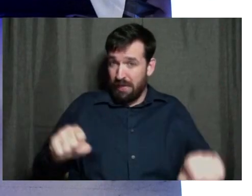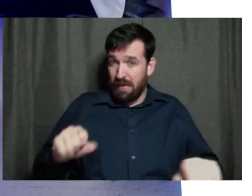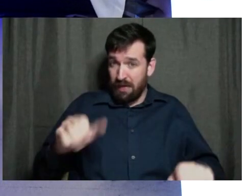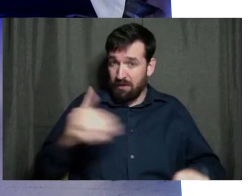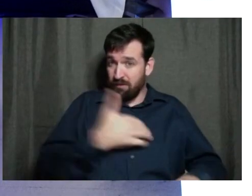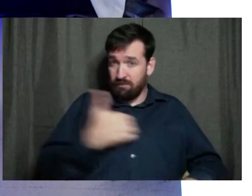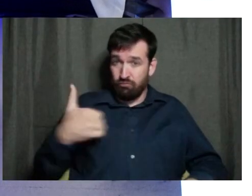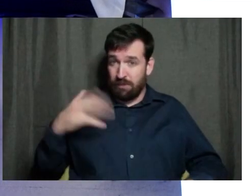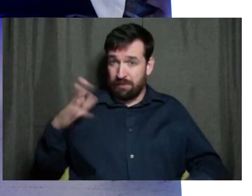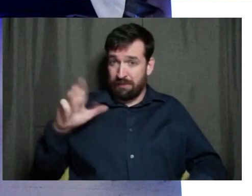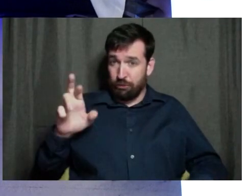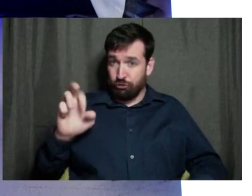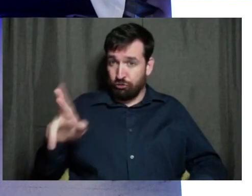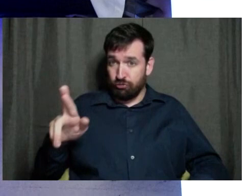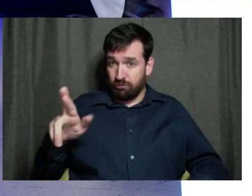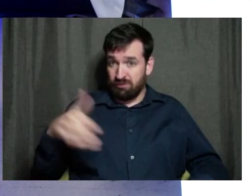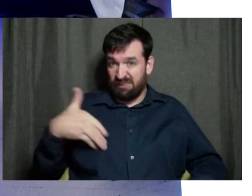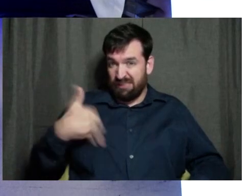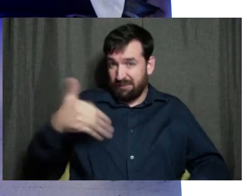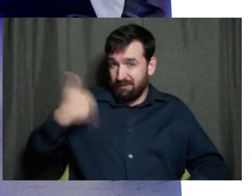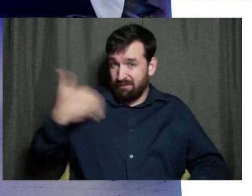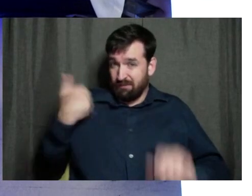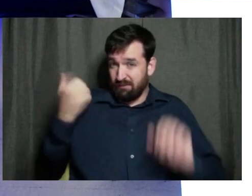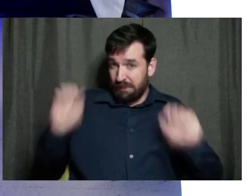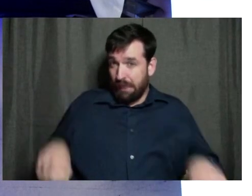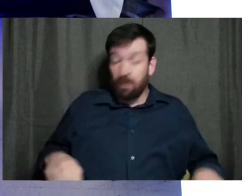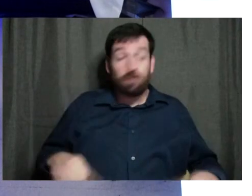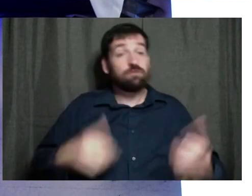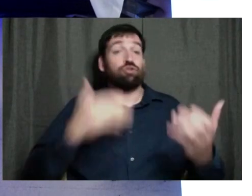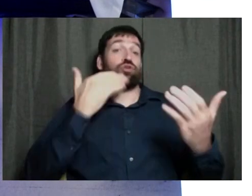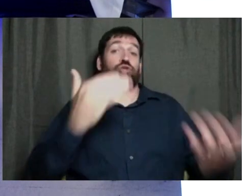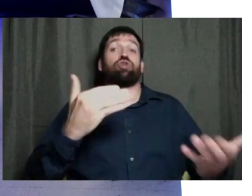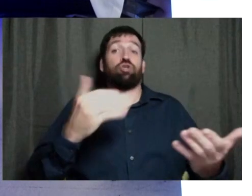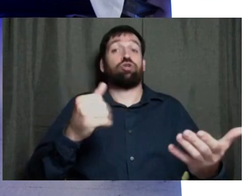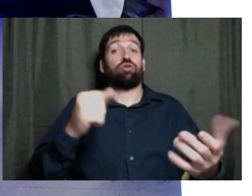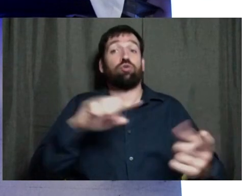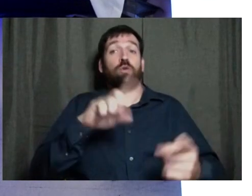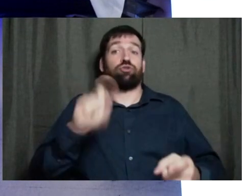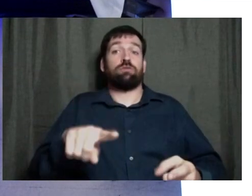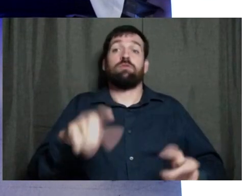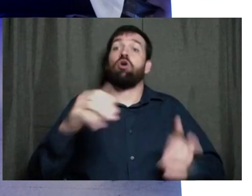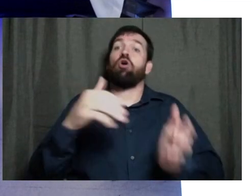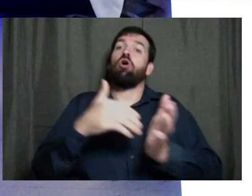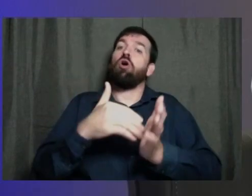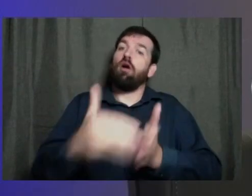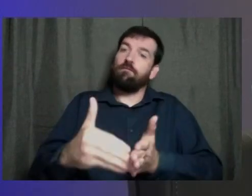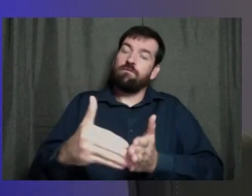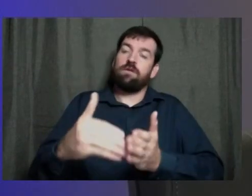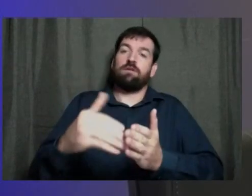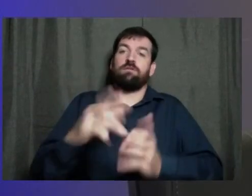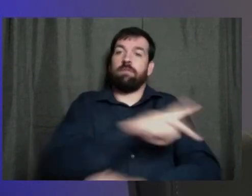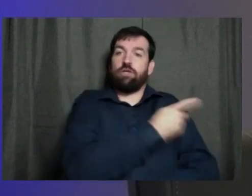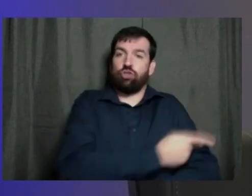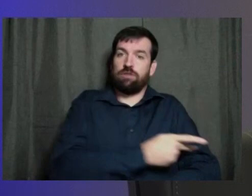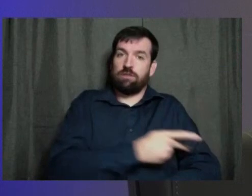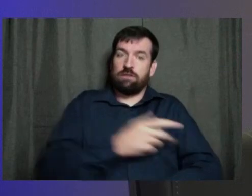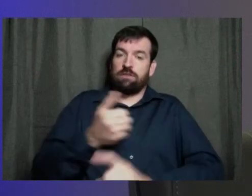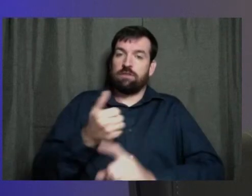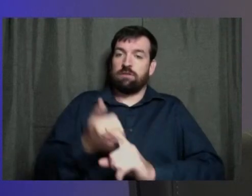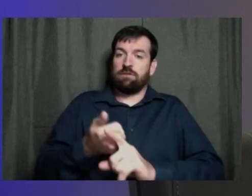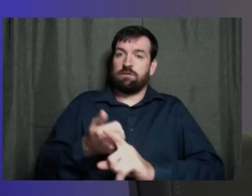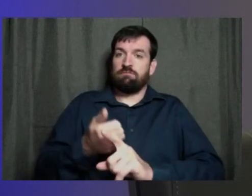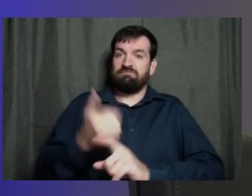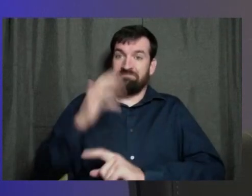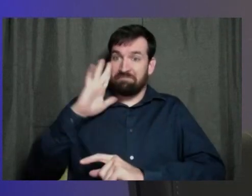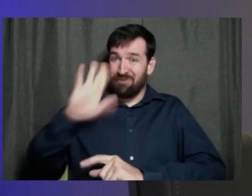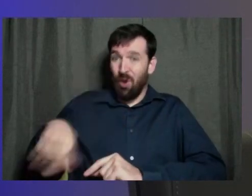of someone getting breast cancer? Sure, and that's a great question because we often have patients that are known hereditary